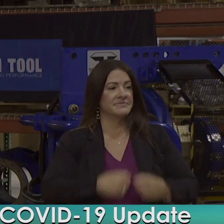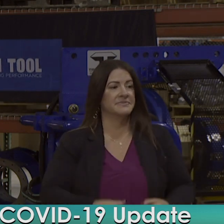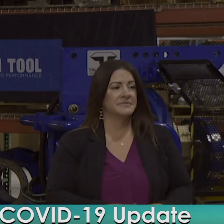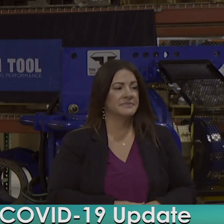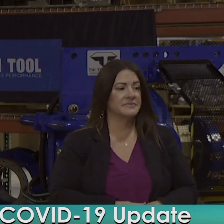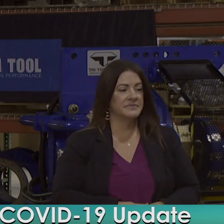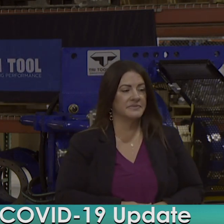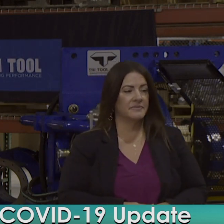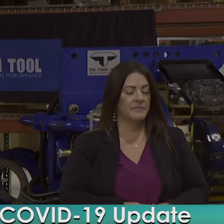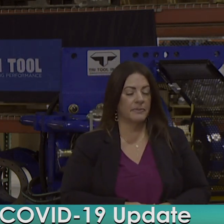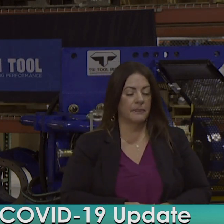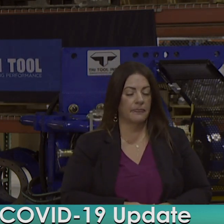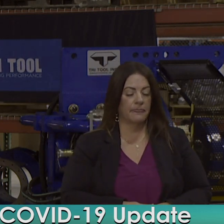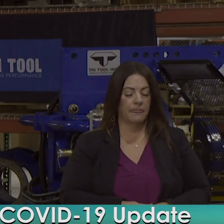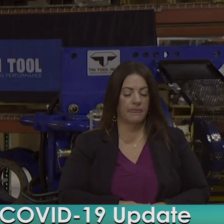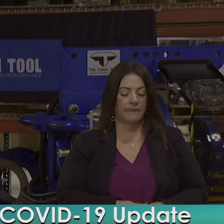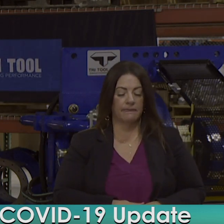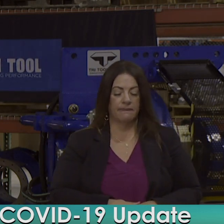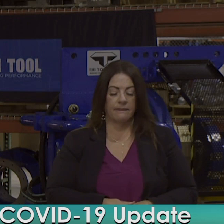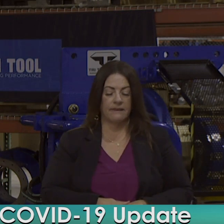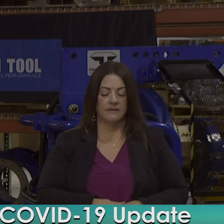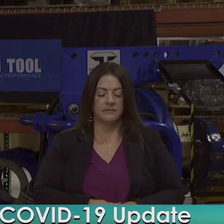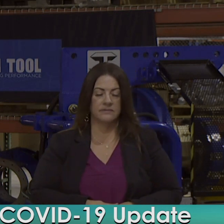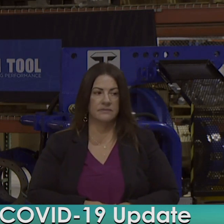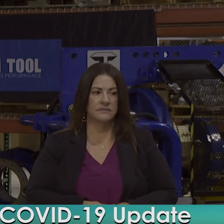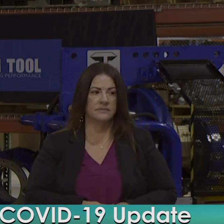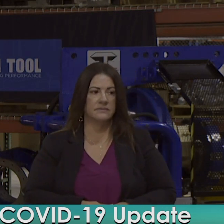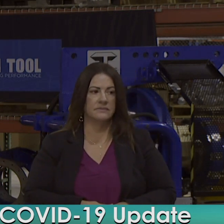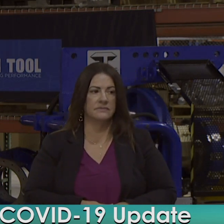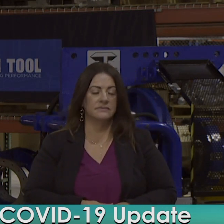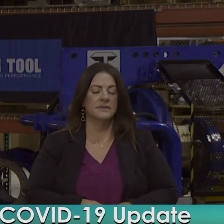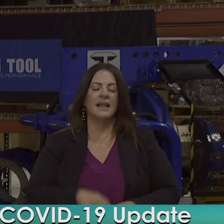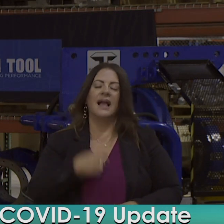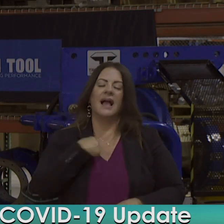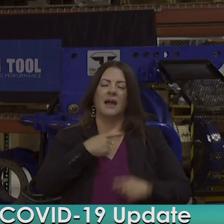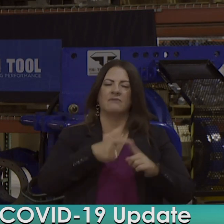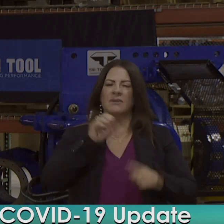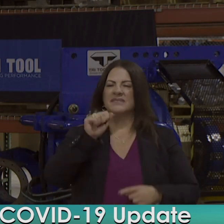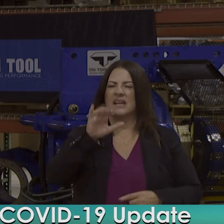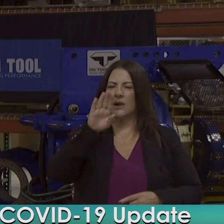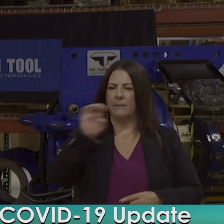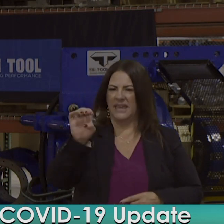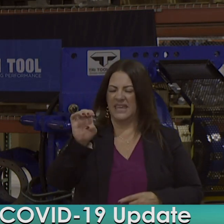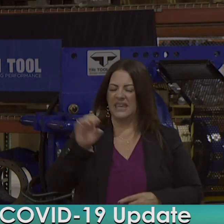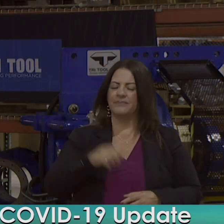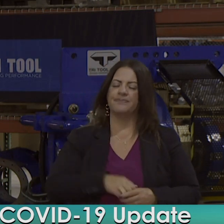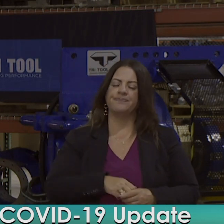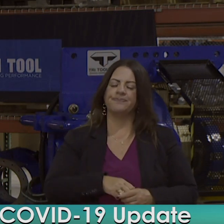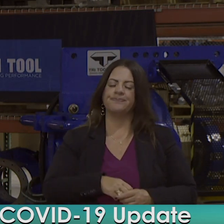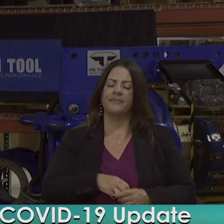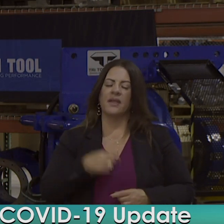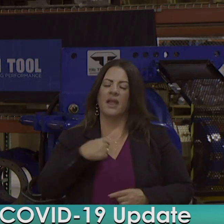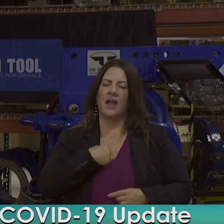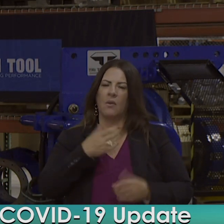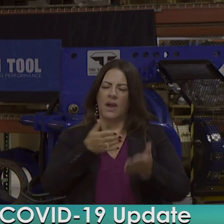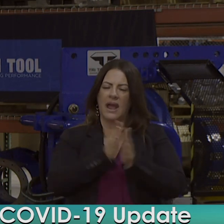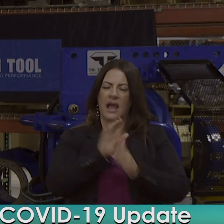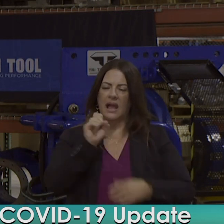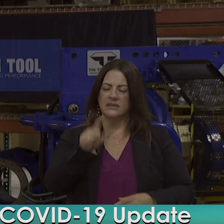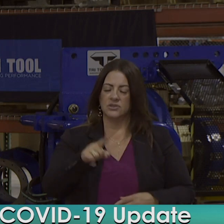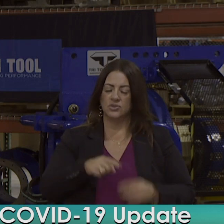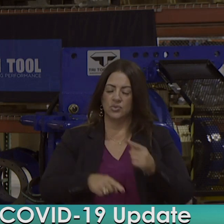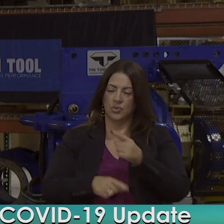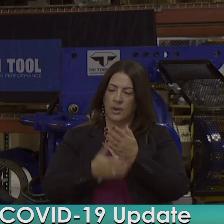Bolag here with the Sacramento Bee. I'll be asking questions on behalf of the press today. You mentioned toggling back. Are you planning